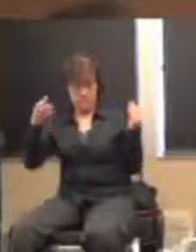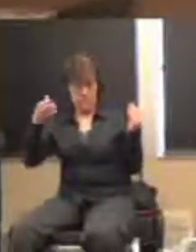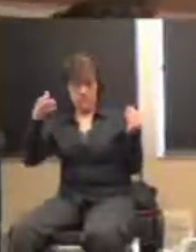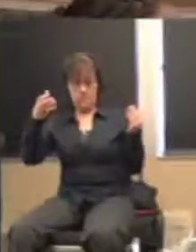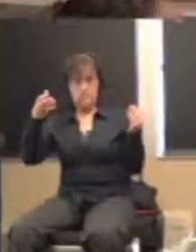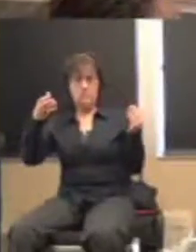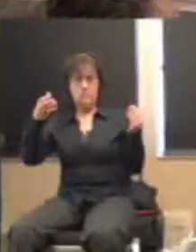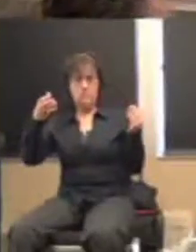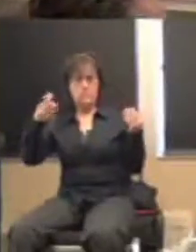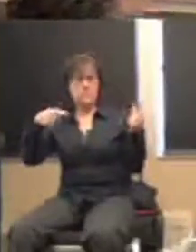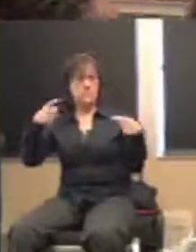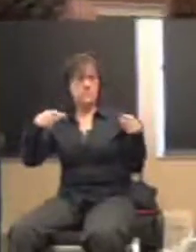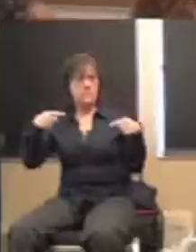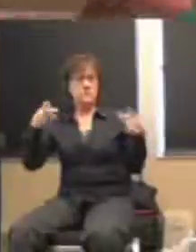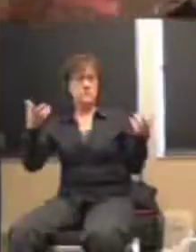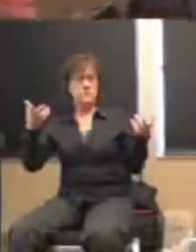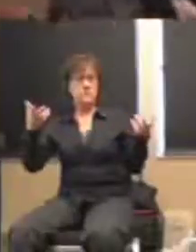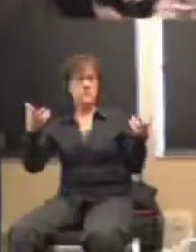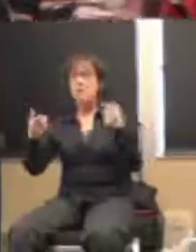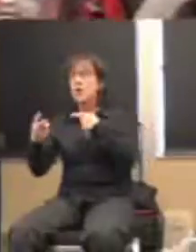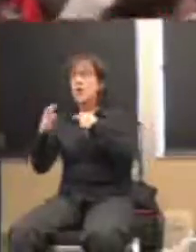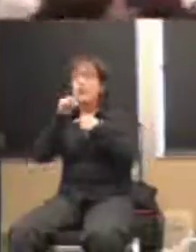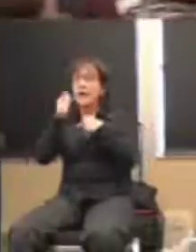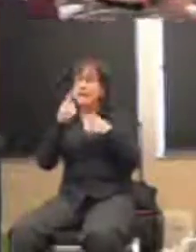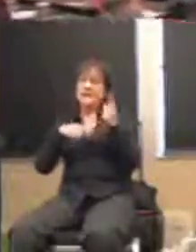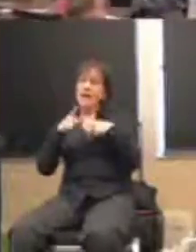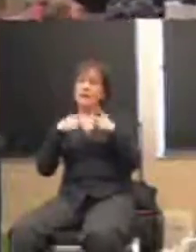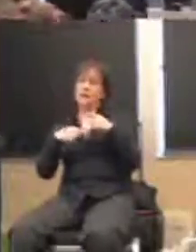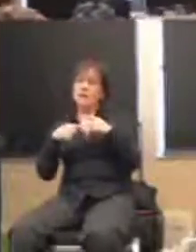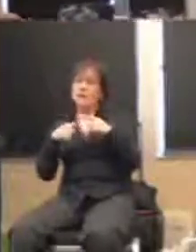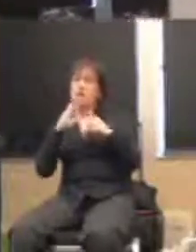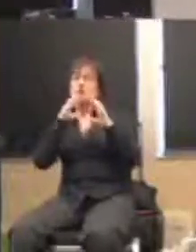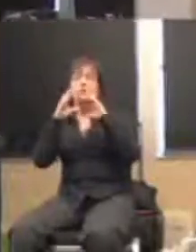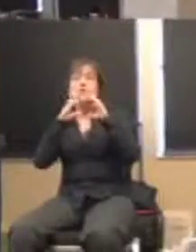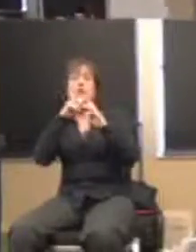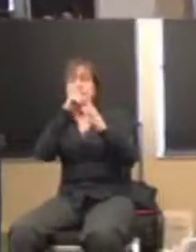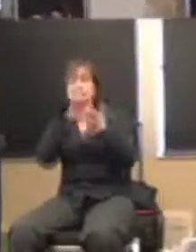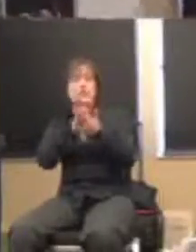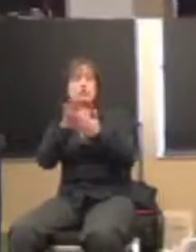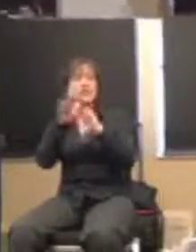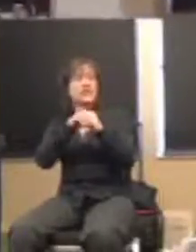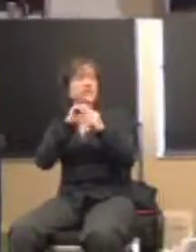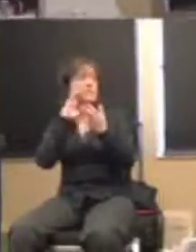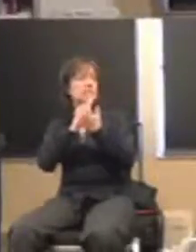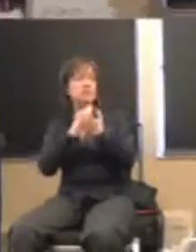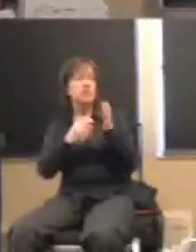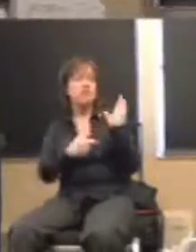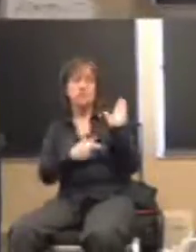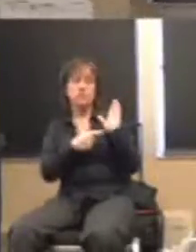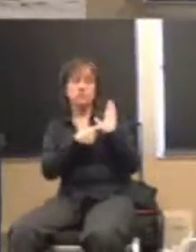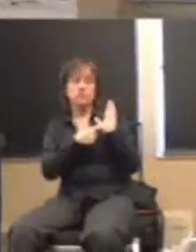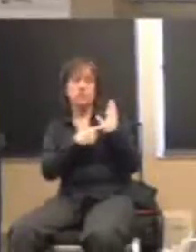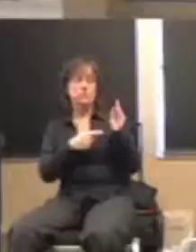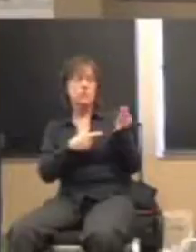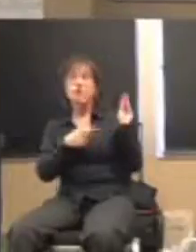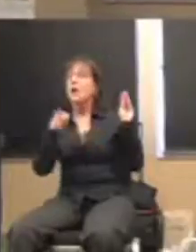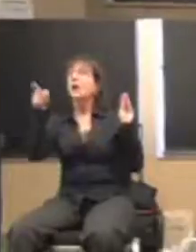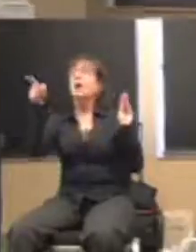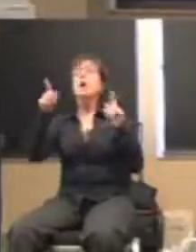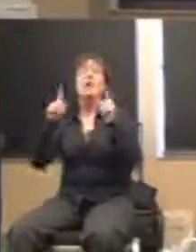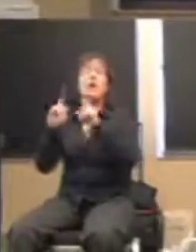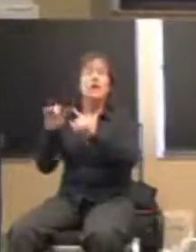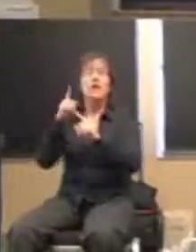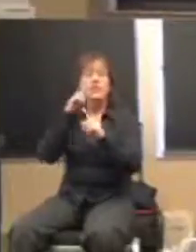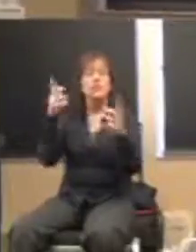we're not signing. It's the communication is purely in the picture. Okay, because it sounded like you were carrying